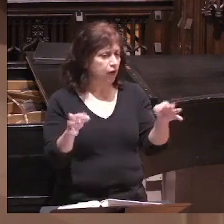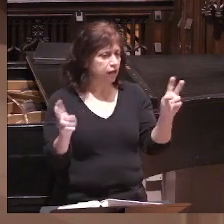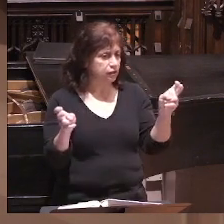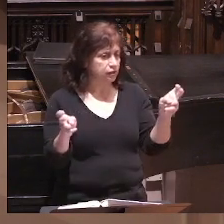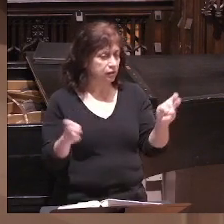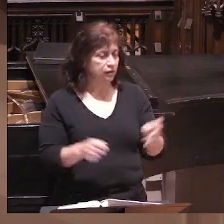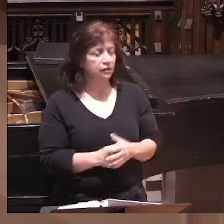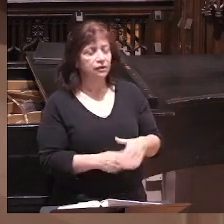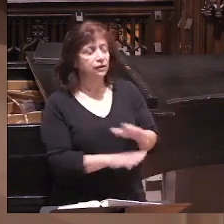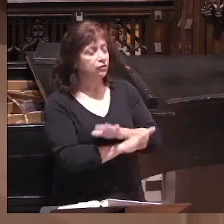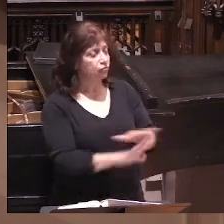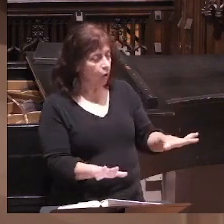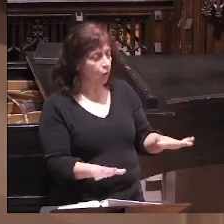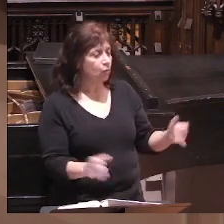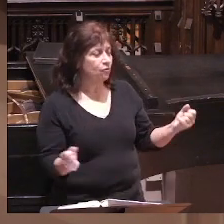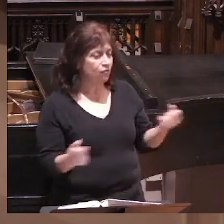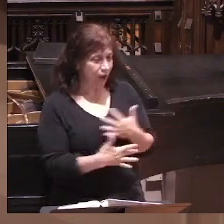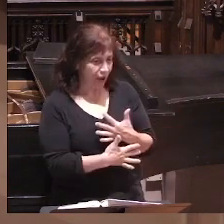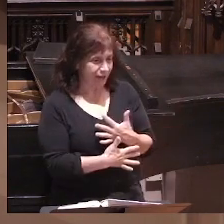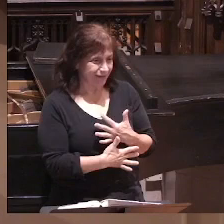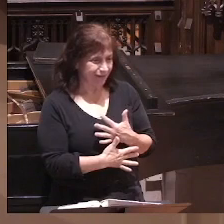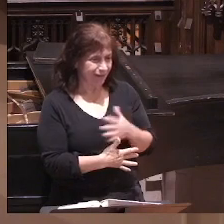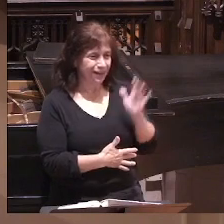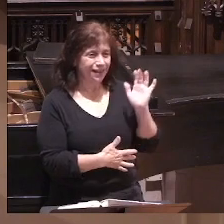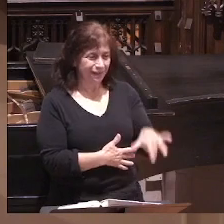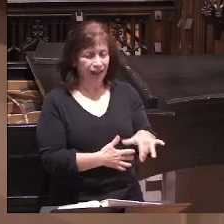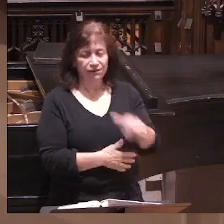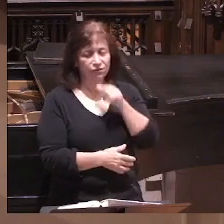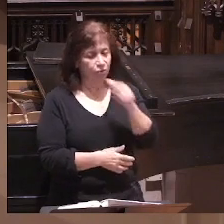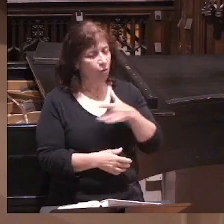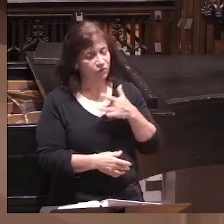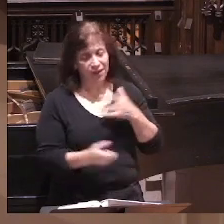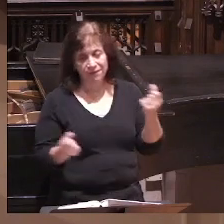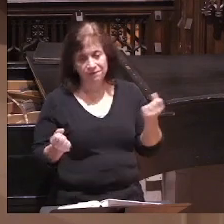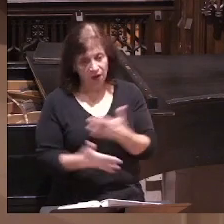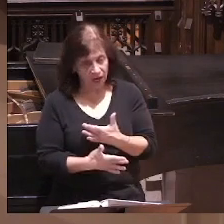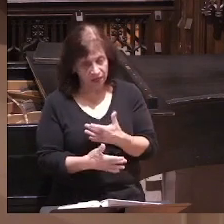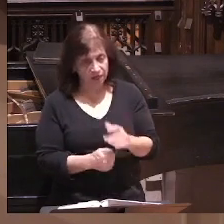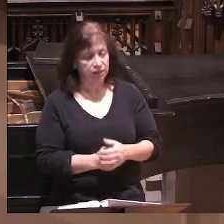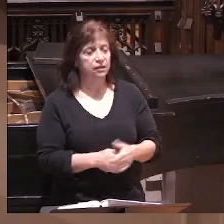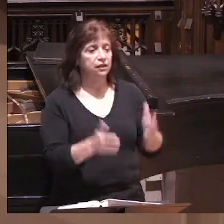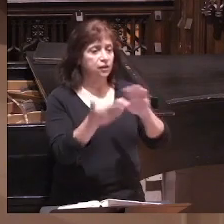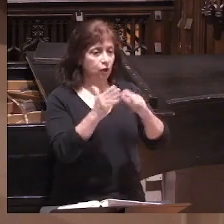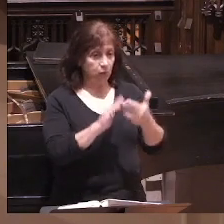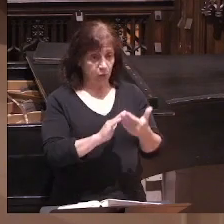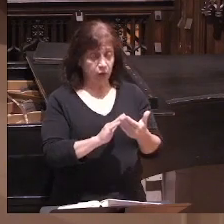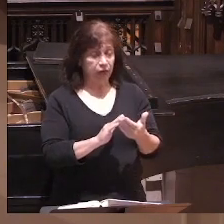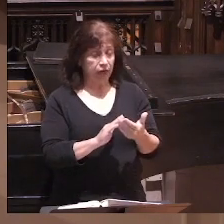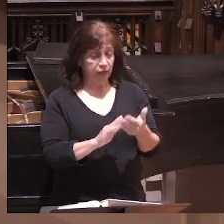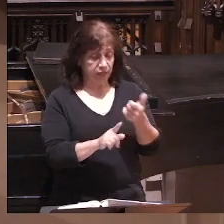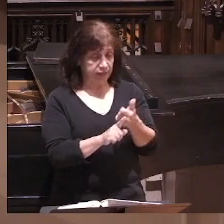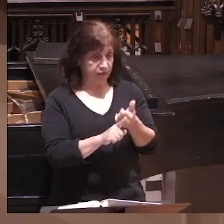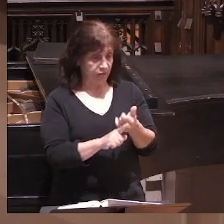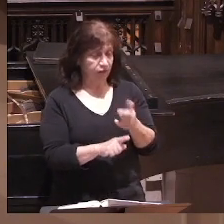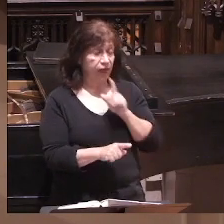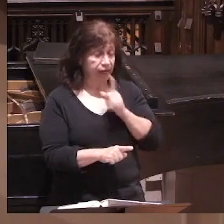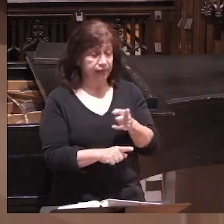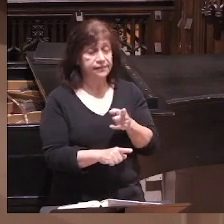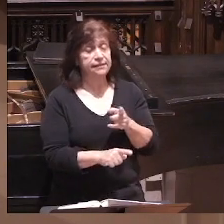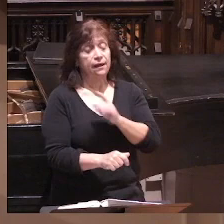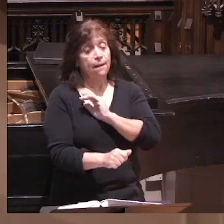Fear not. Fear not. Fear not. Do not be afraid. Community is a very